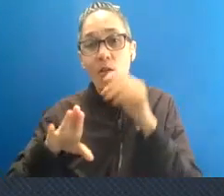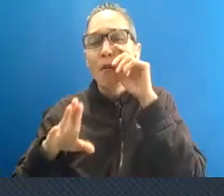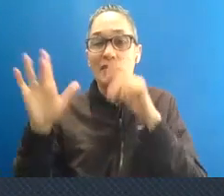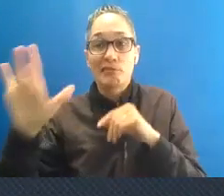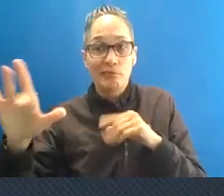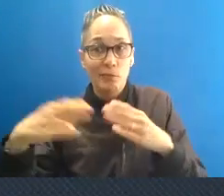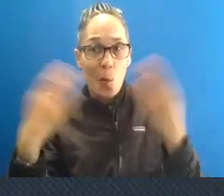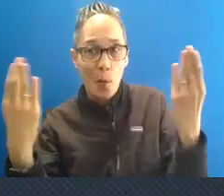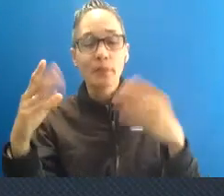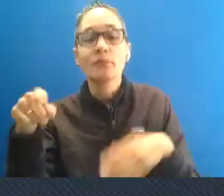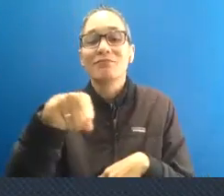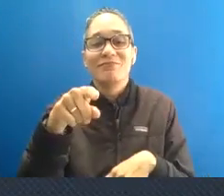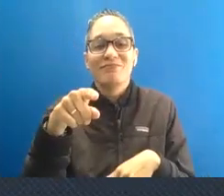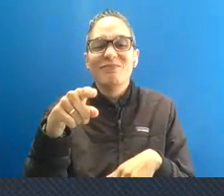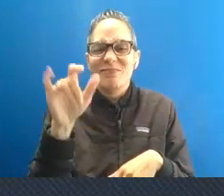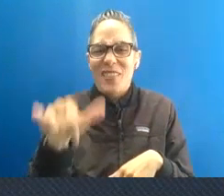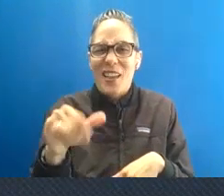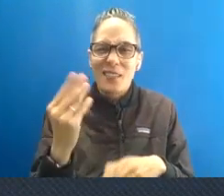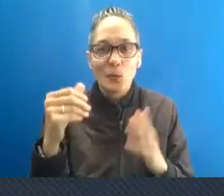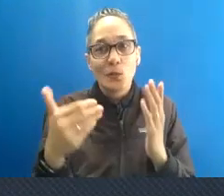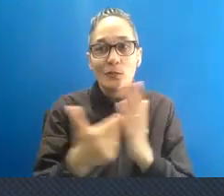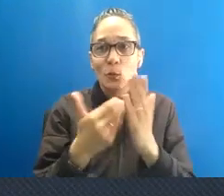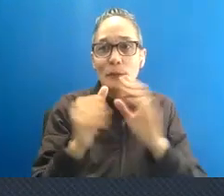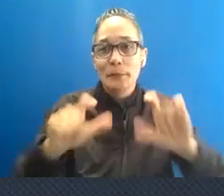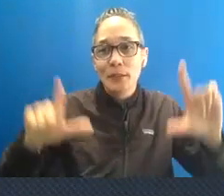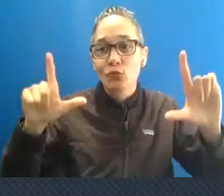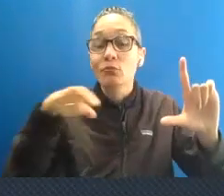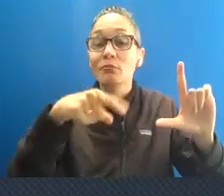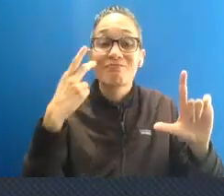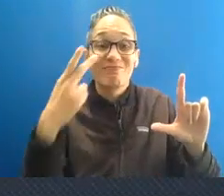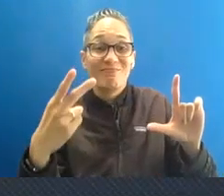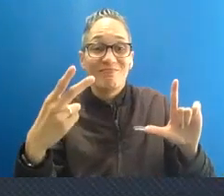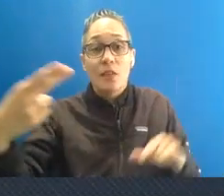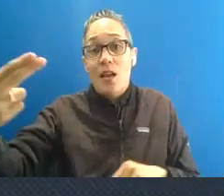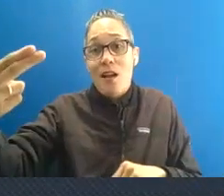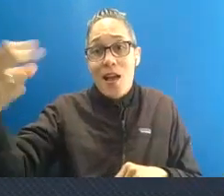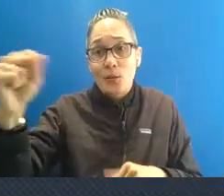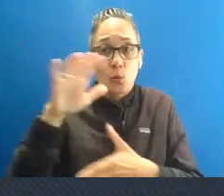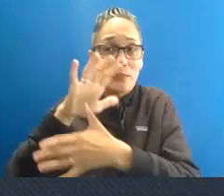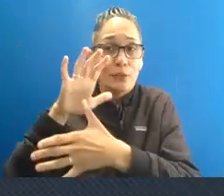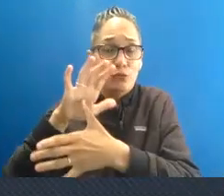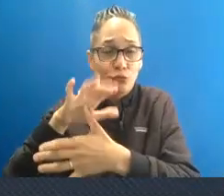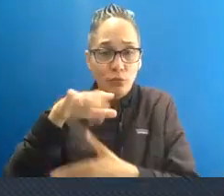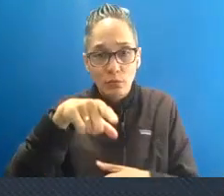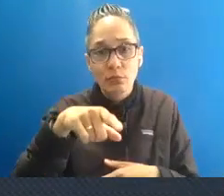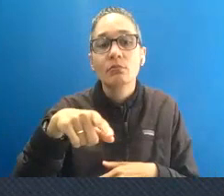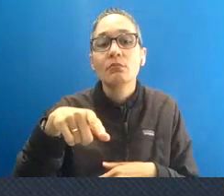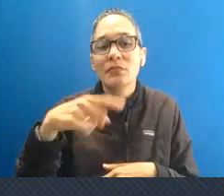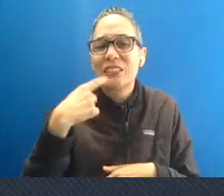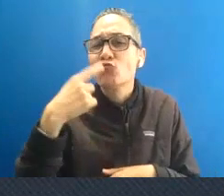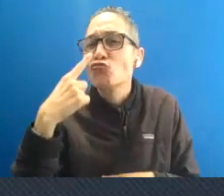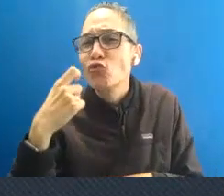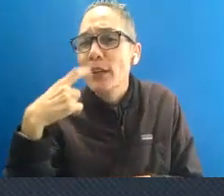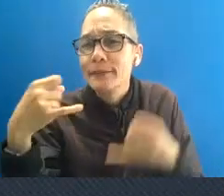will take you to the Transition to College homepage, and you'll see here under high school seniors you'll see a red